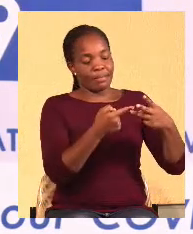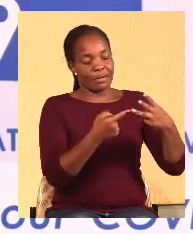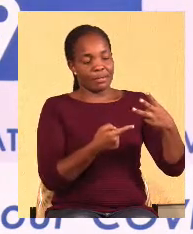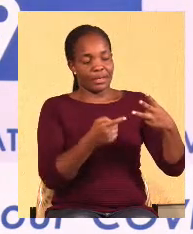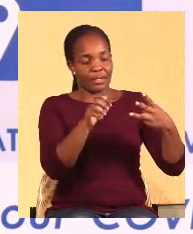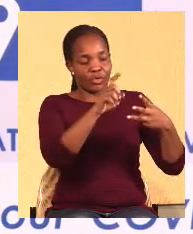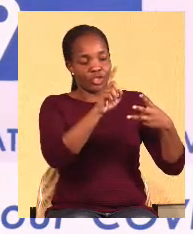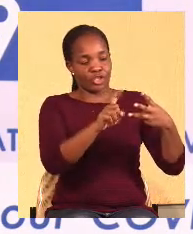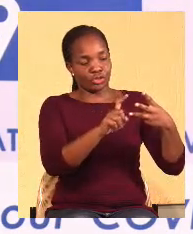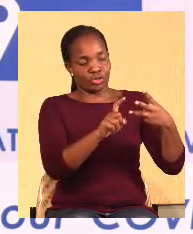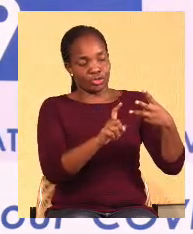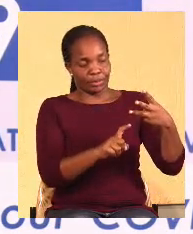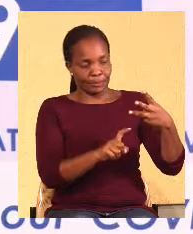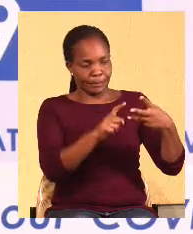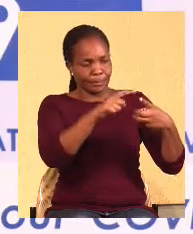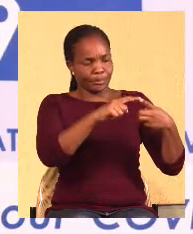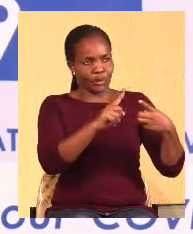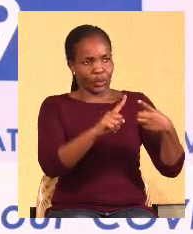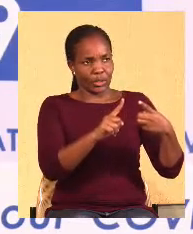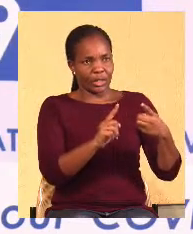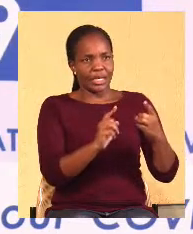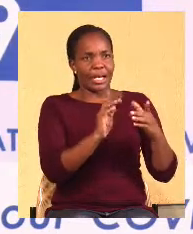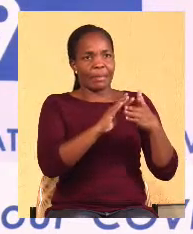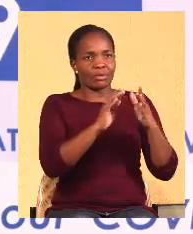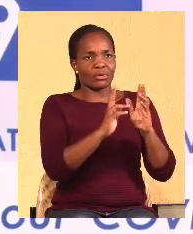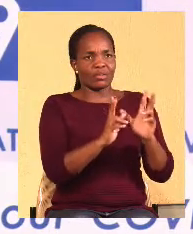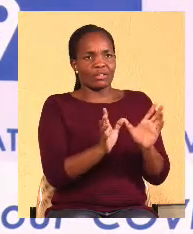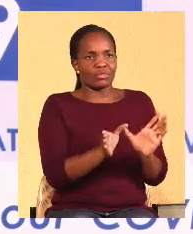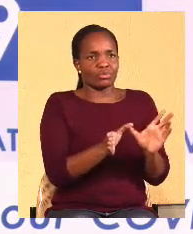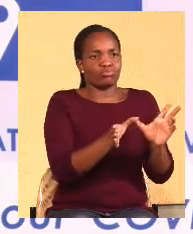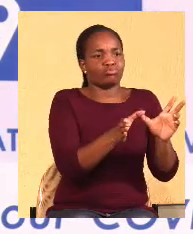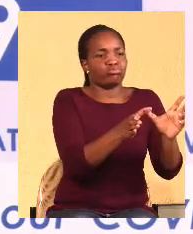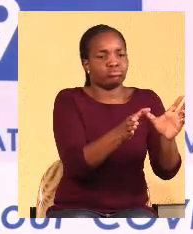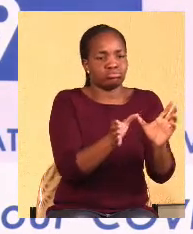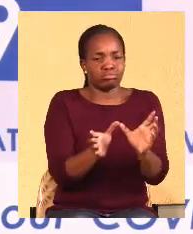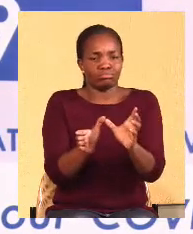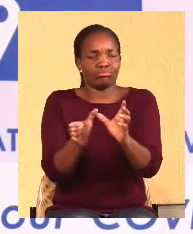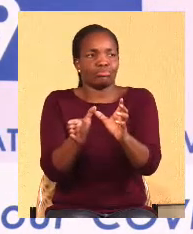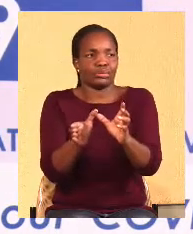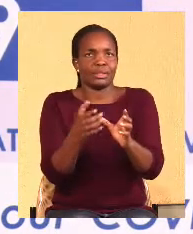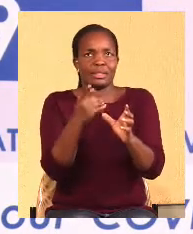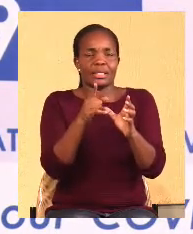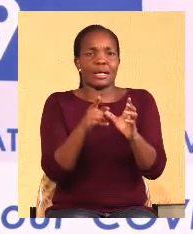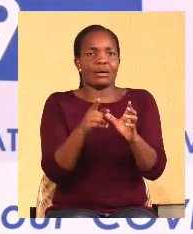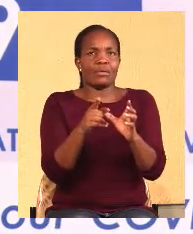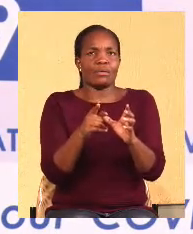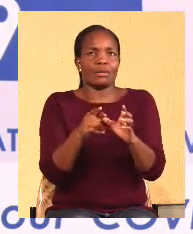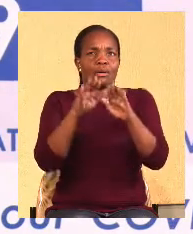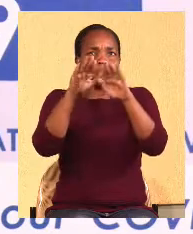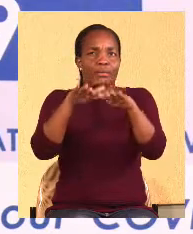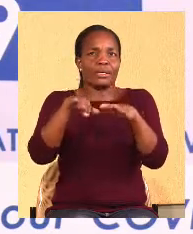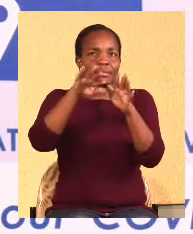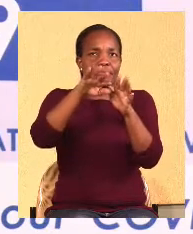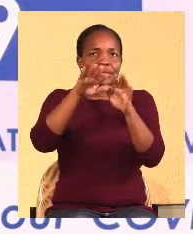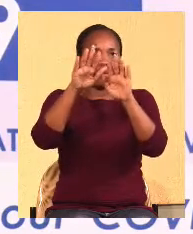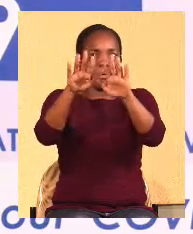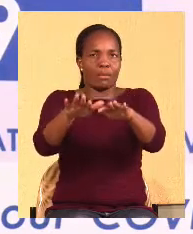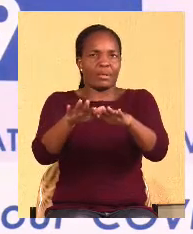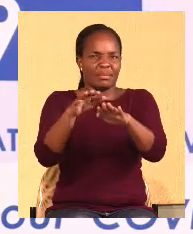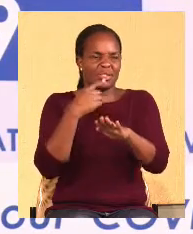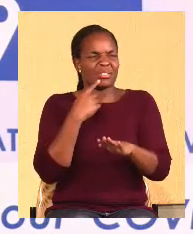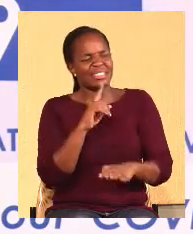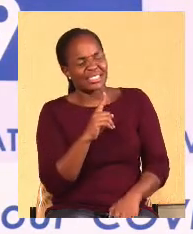the, first of all, public gatherings, and we see that Parliament is mentioned there. If for one other